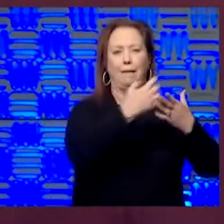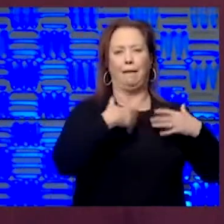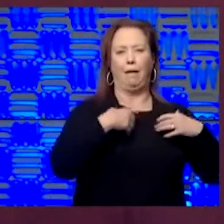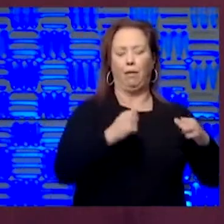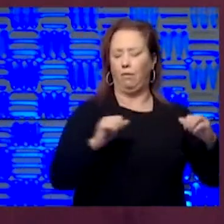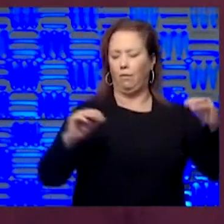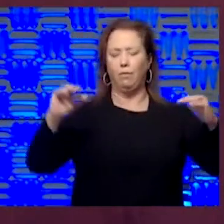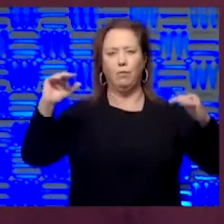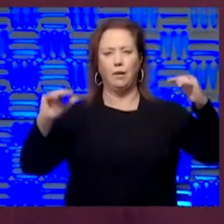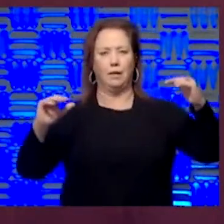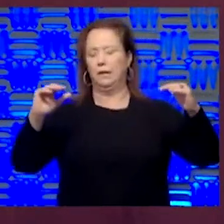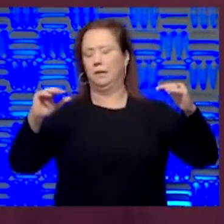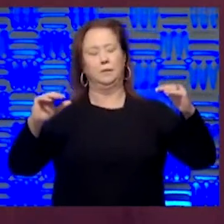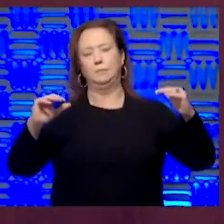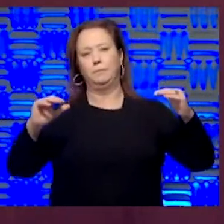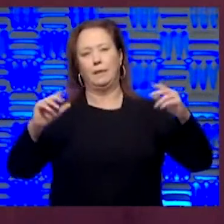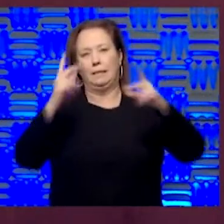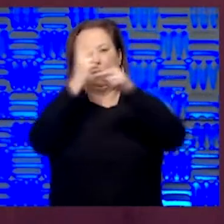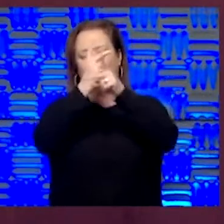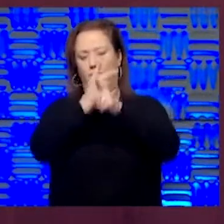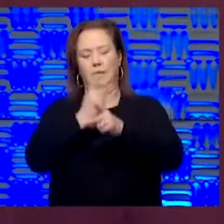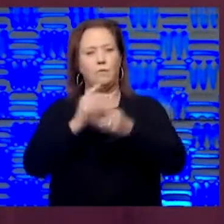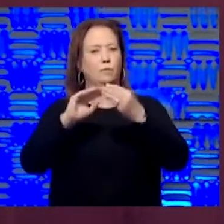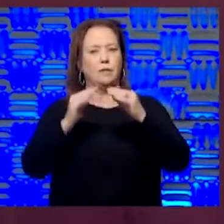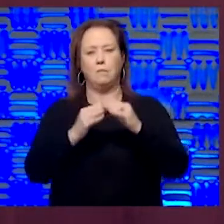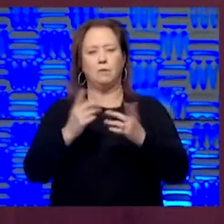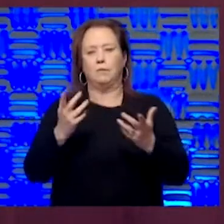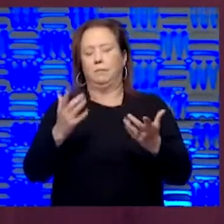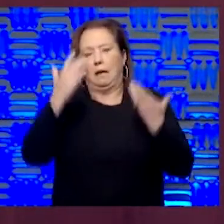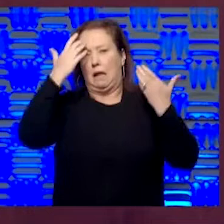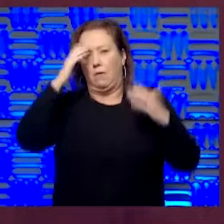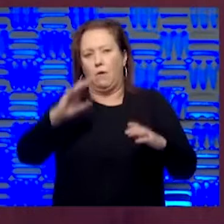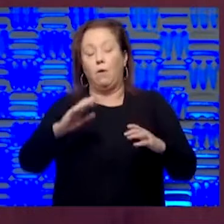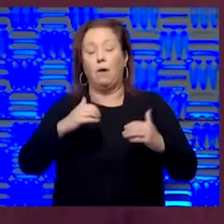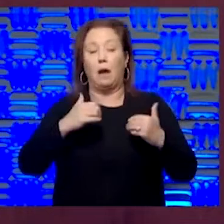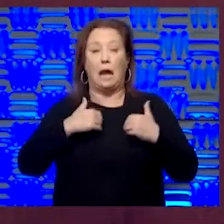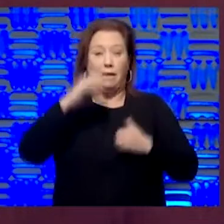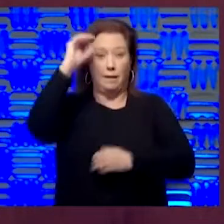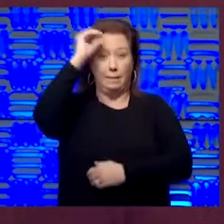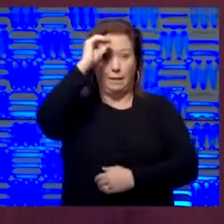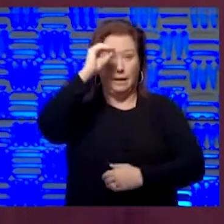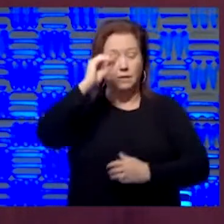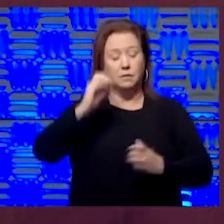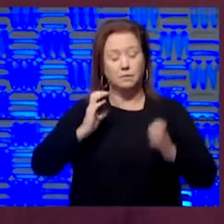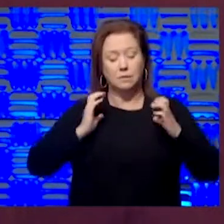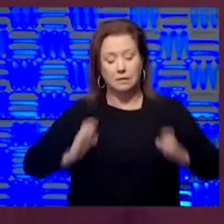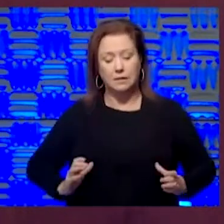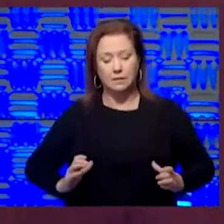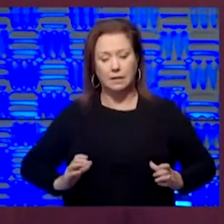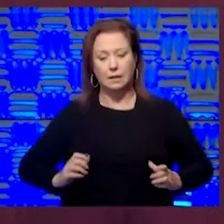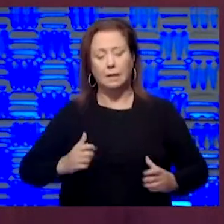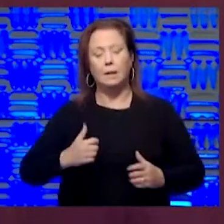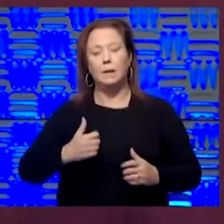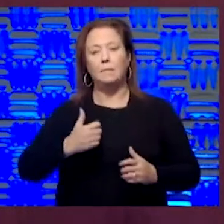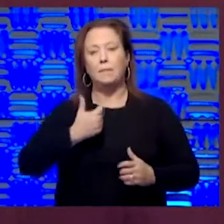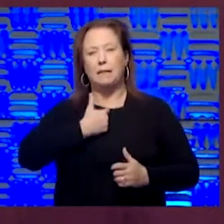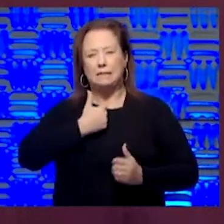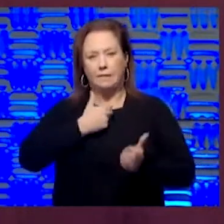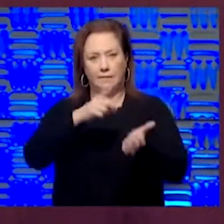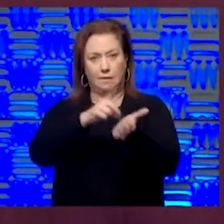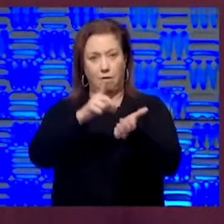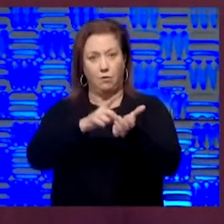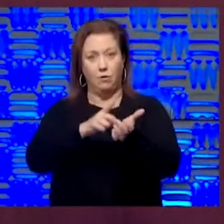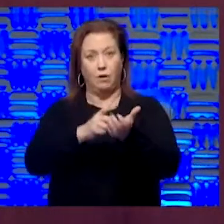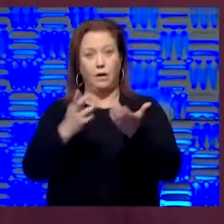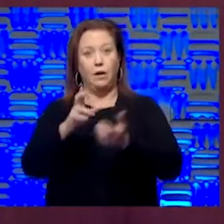I don't know that calculus necessarily. I hold opinions as a private citizen. But as a healthcare worker here